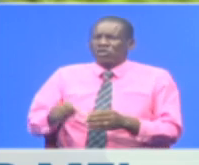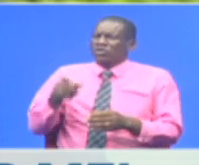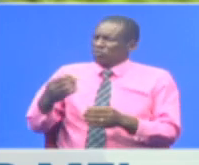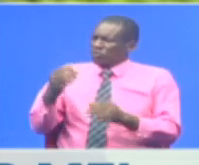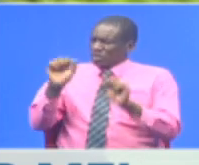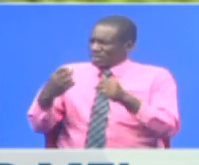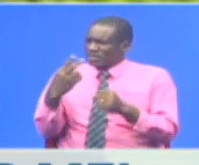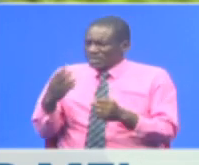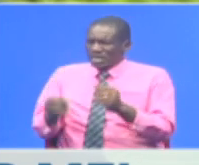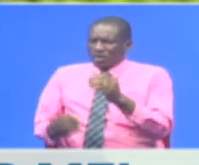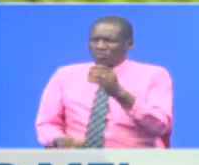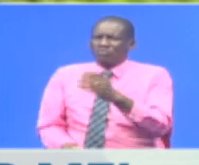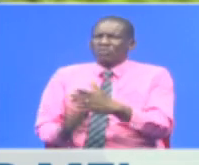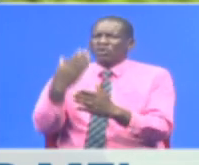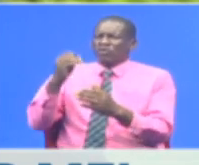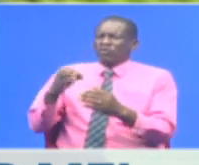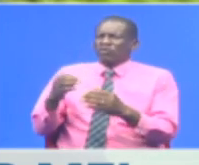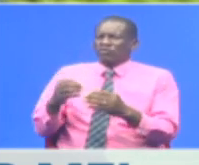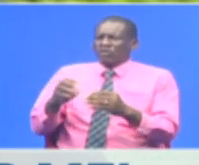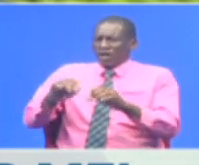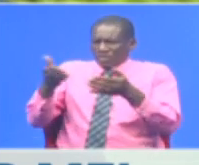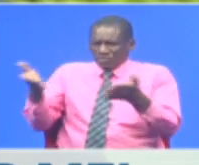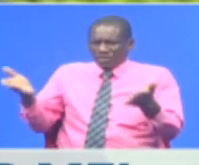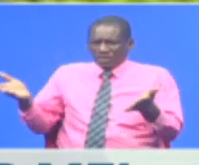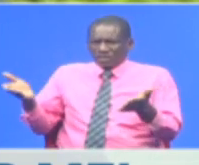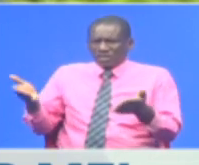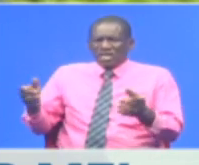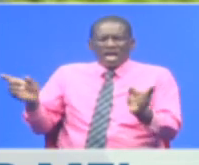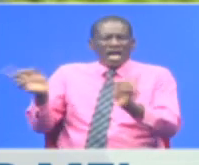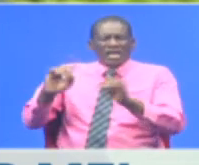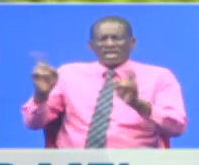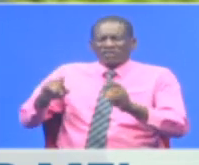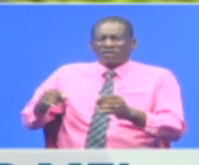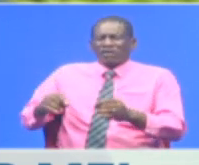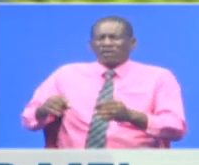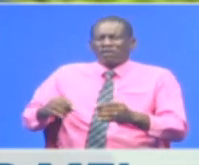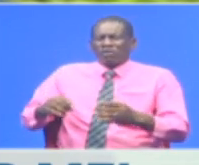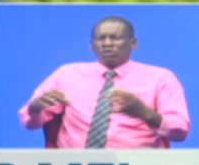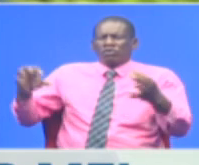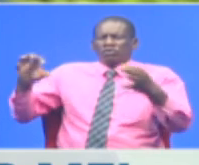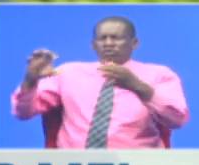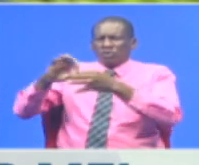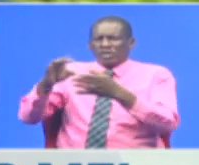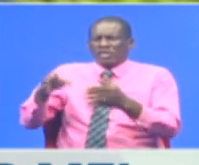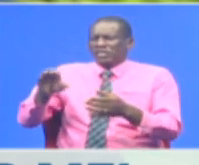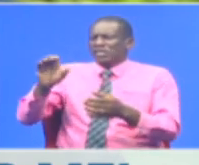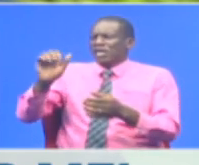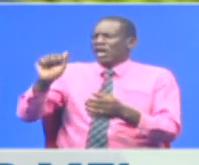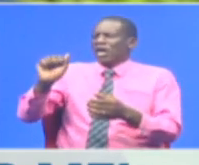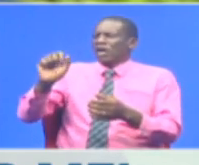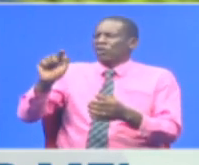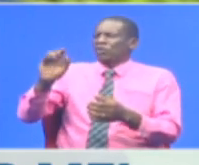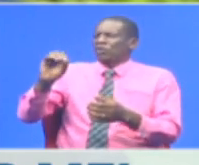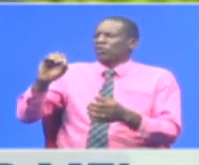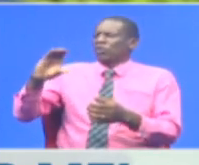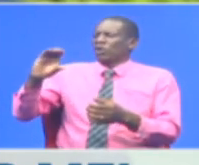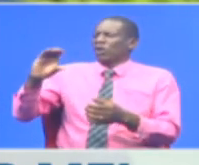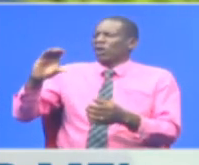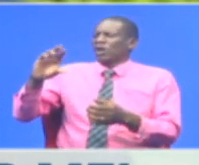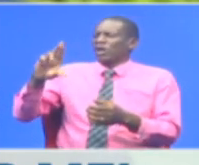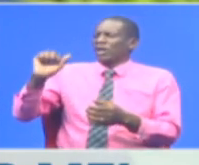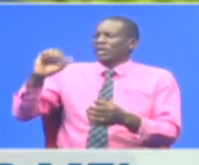an emergence of an autocracy. I can never be part of that. This is an autocracy. Raila Odinga